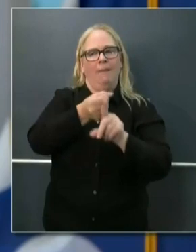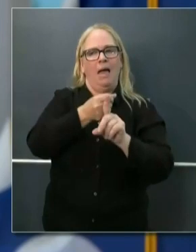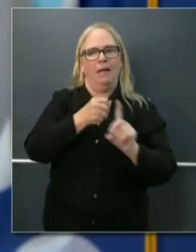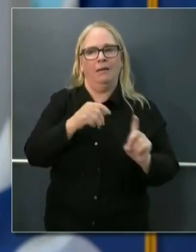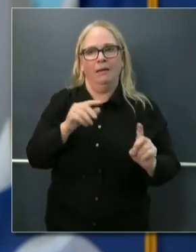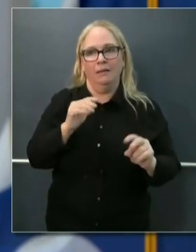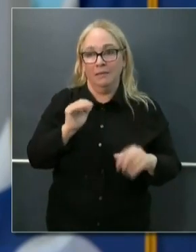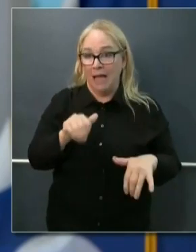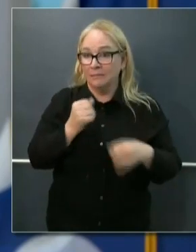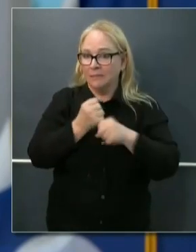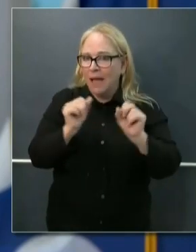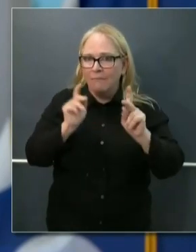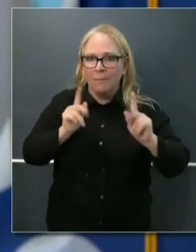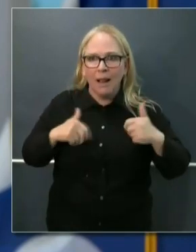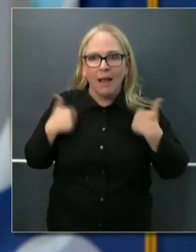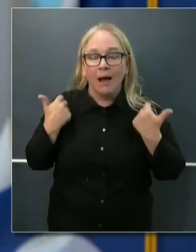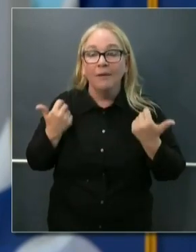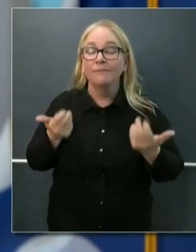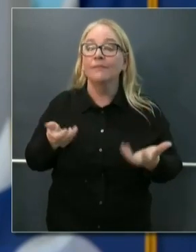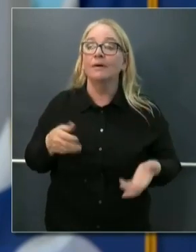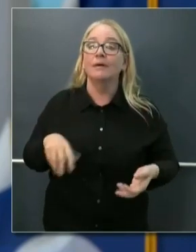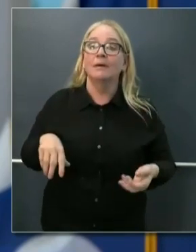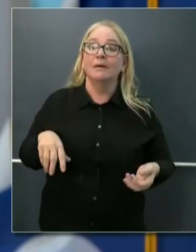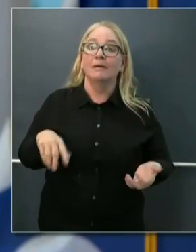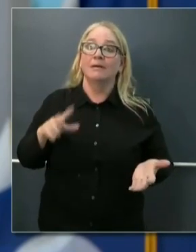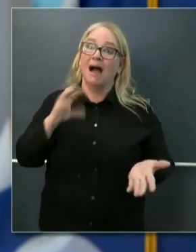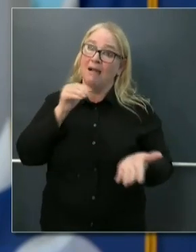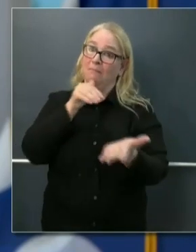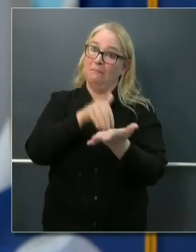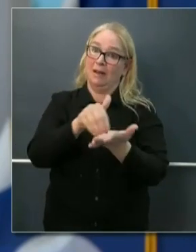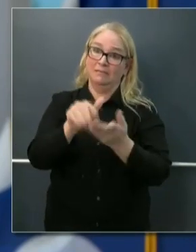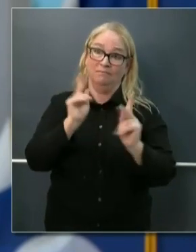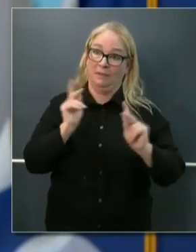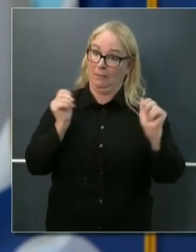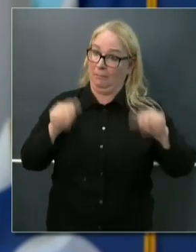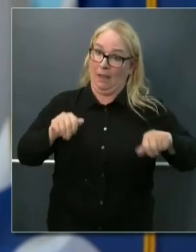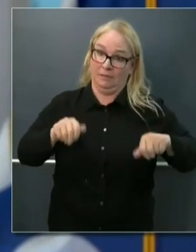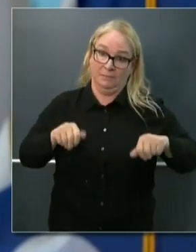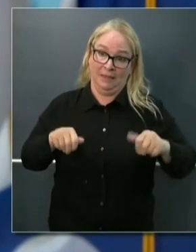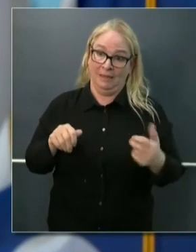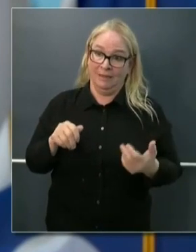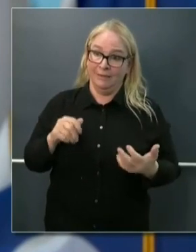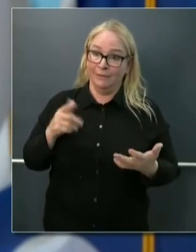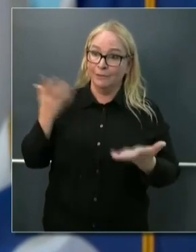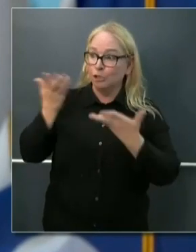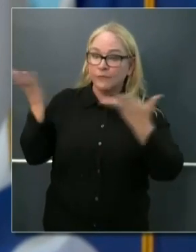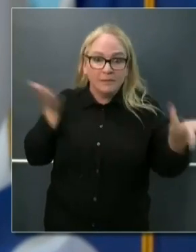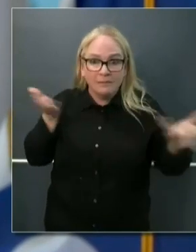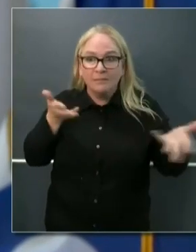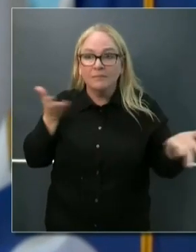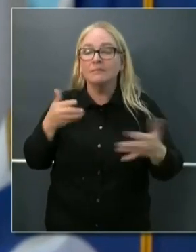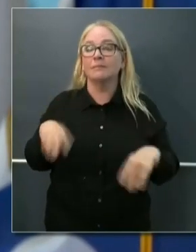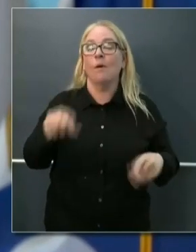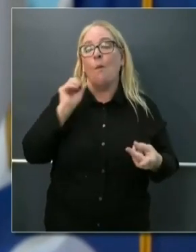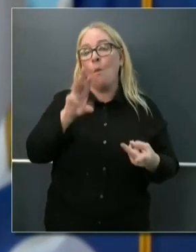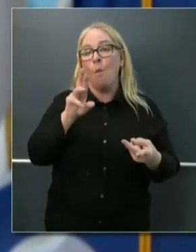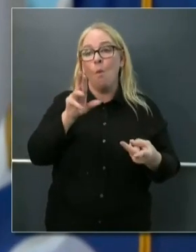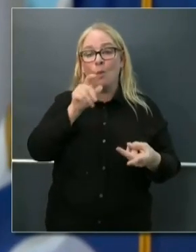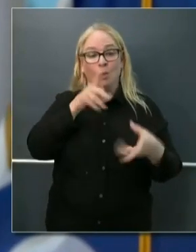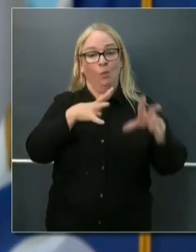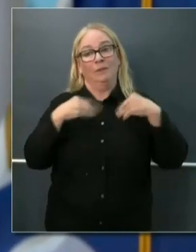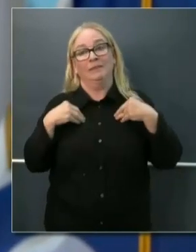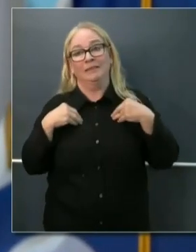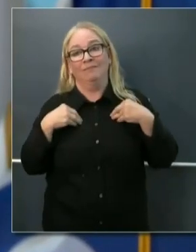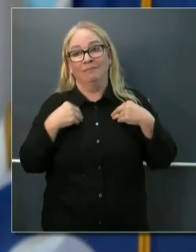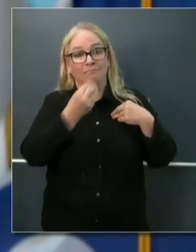potentially millions of Californians, both on the service delivery side and on the recipient side